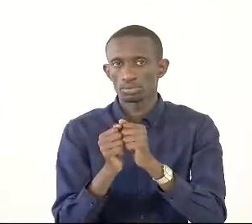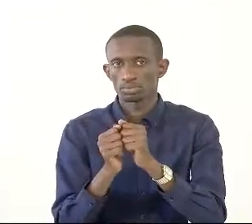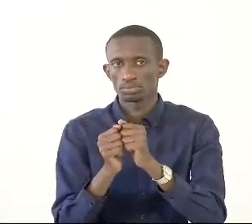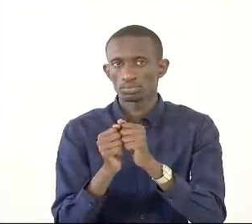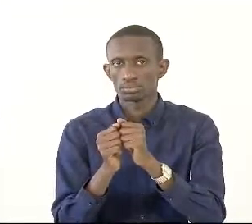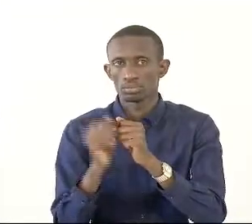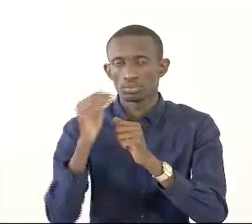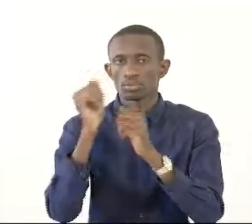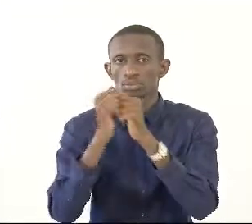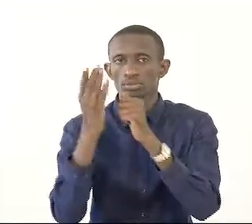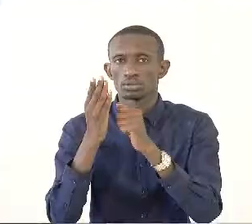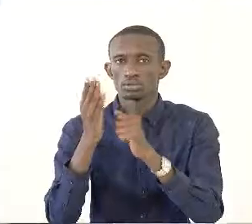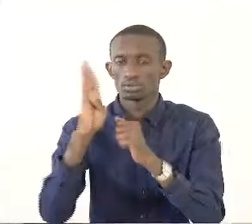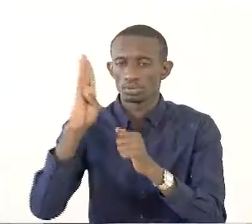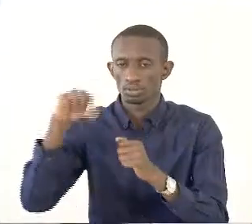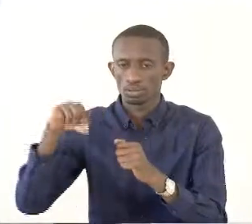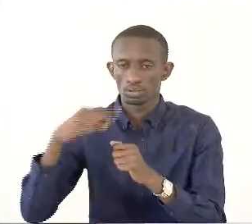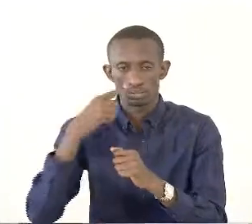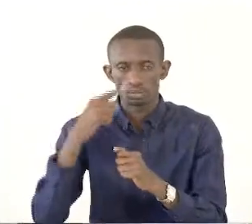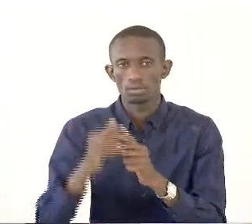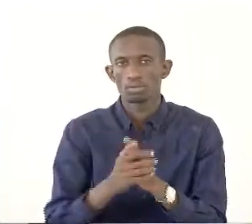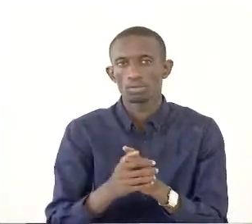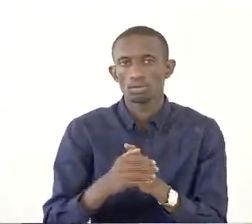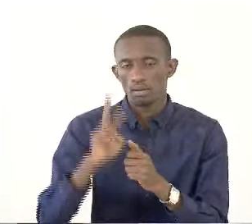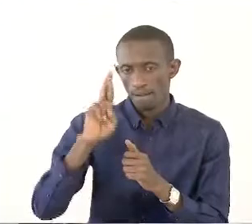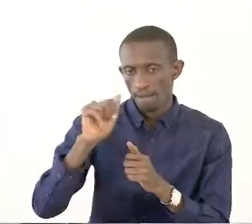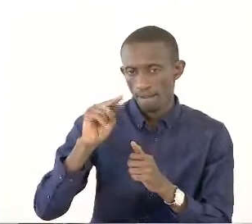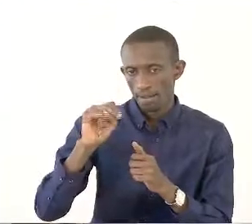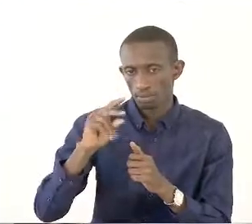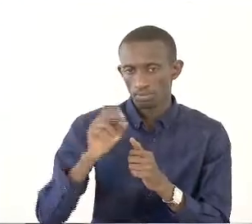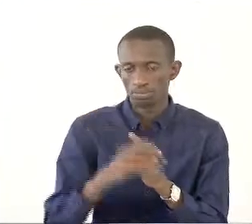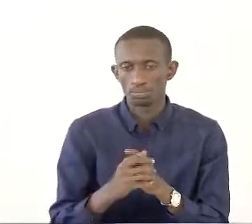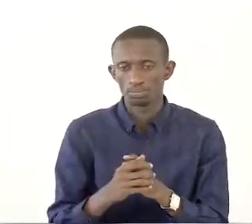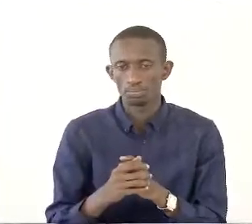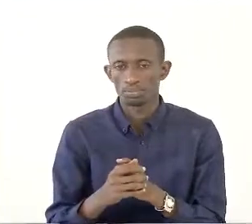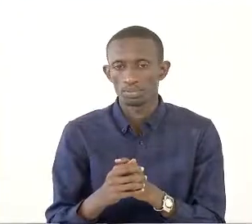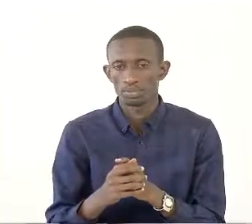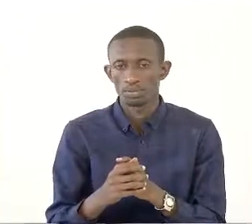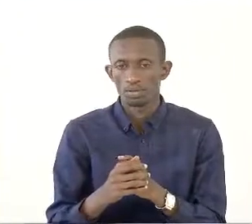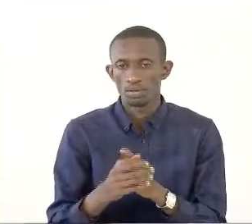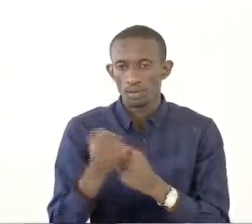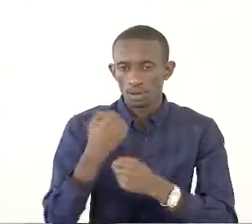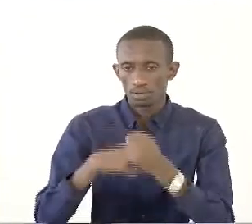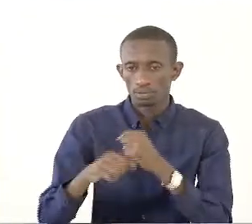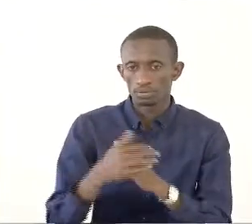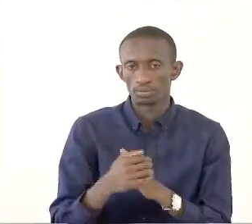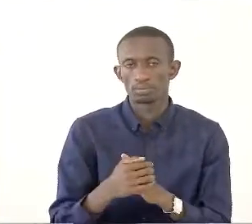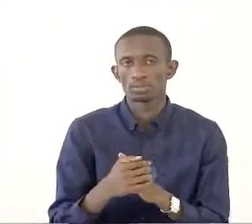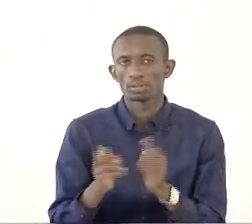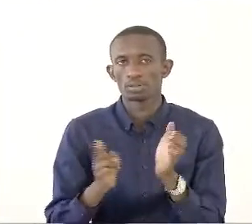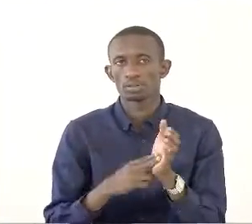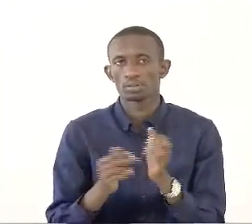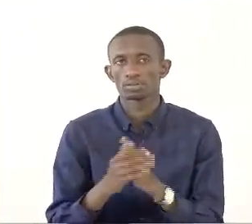you find lambda. So you apply the formula whereby you have this activity equals to lambda times n,